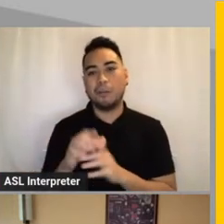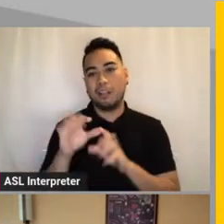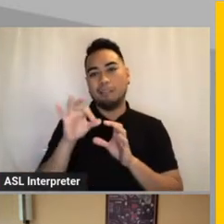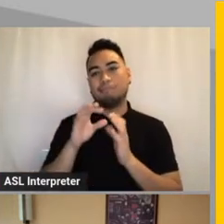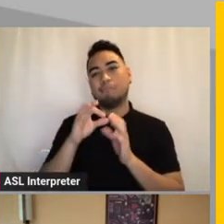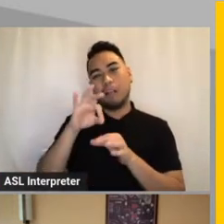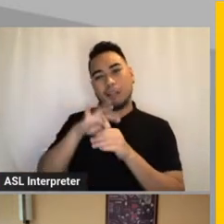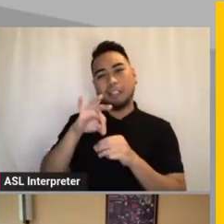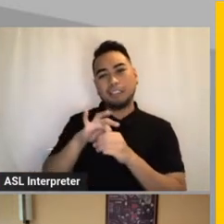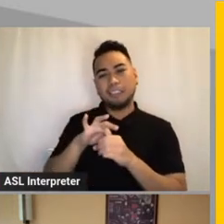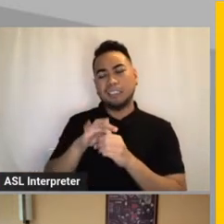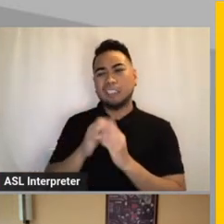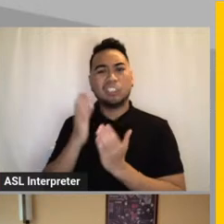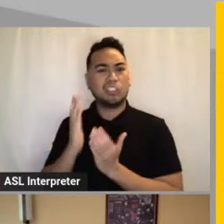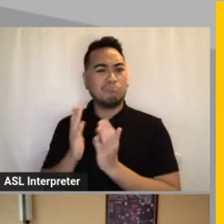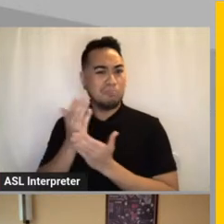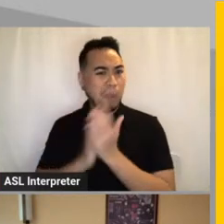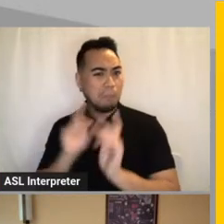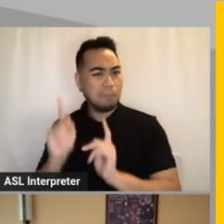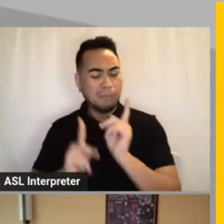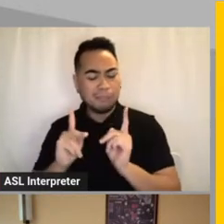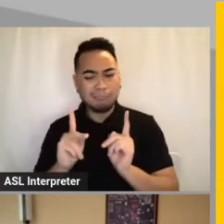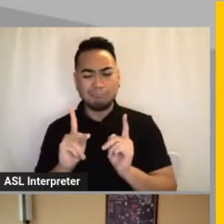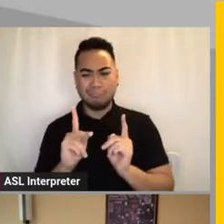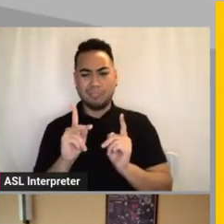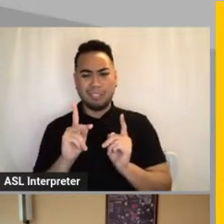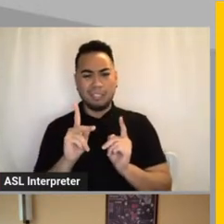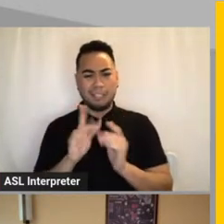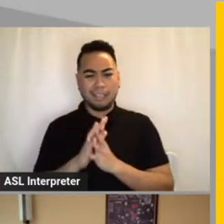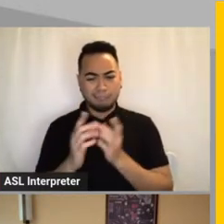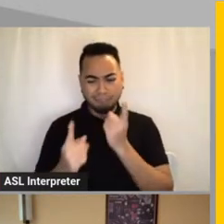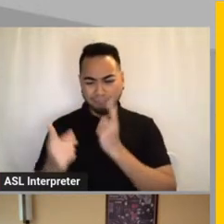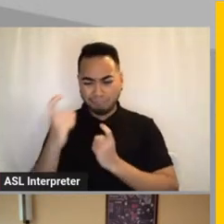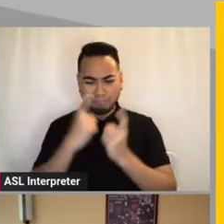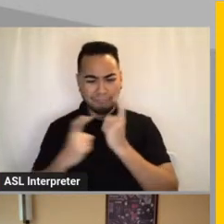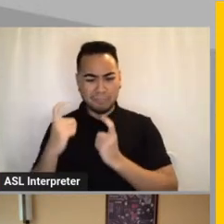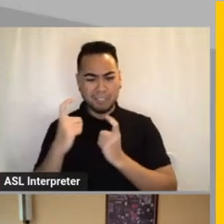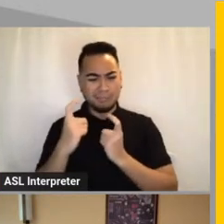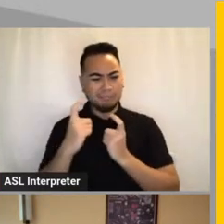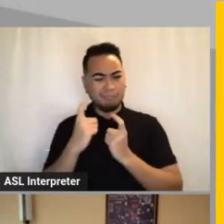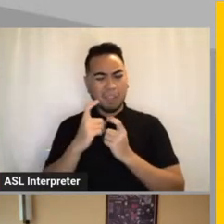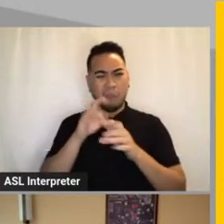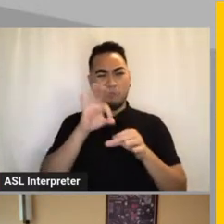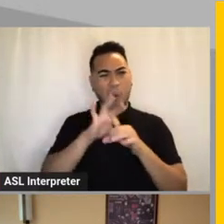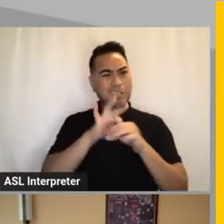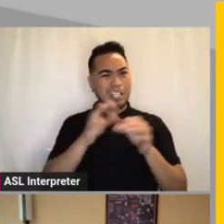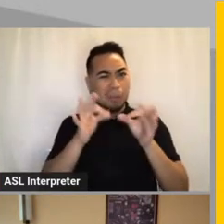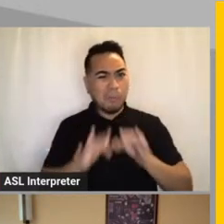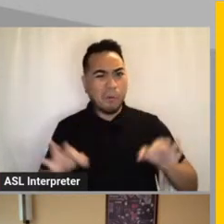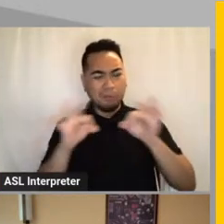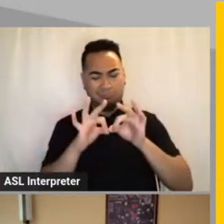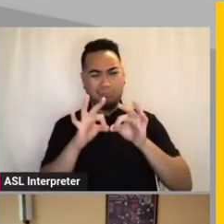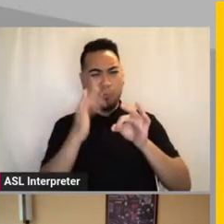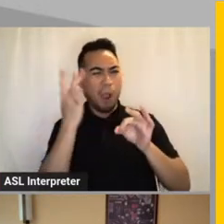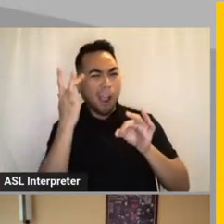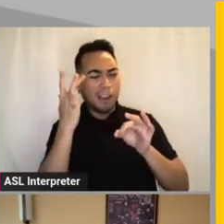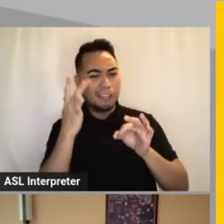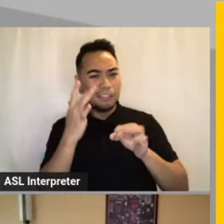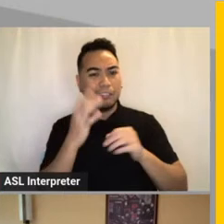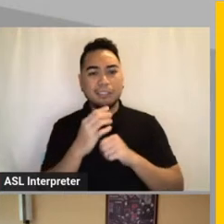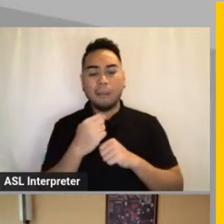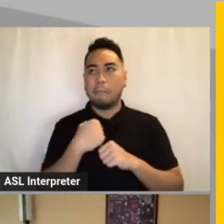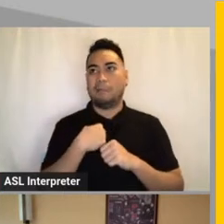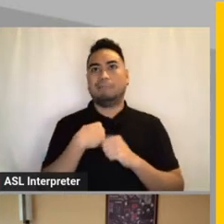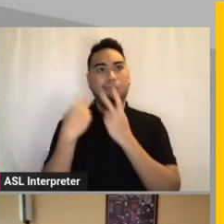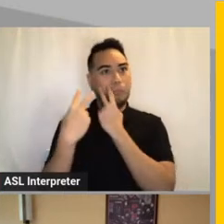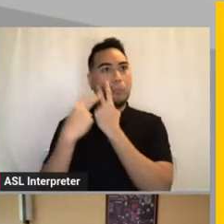understandably disheartened and frustrated and questioning whether electoral work is worth it. I can recall